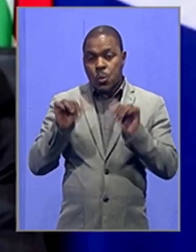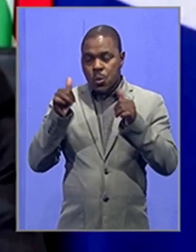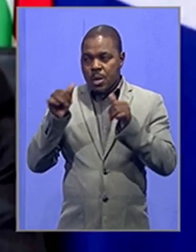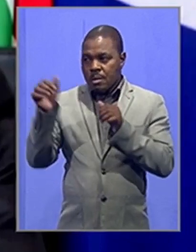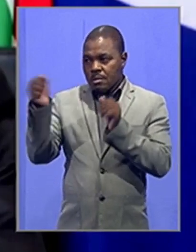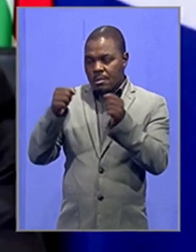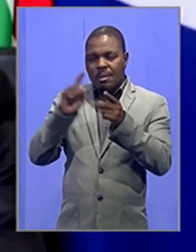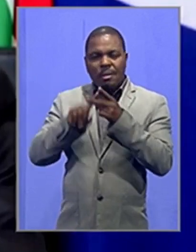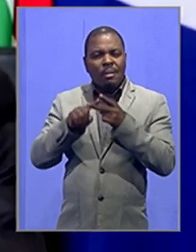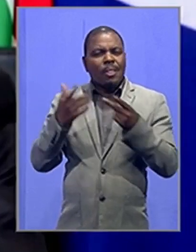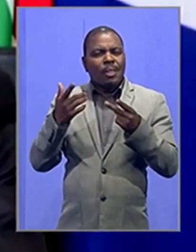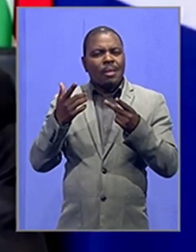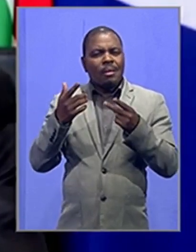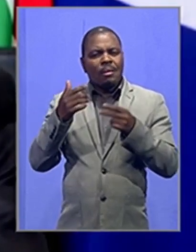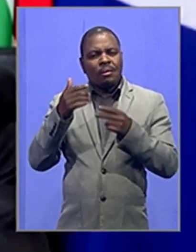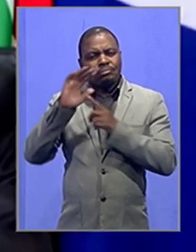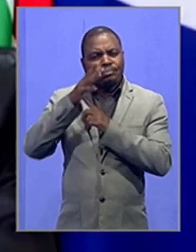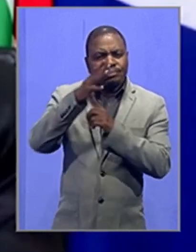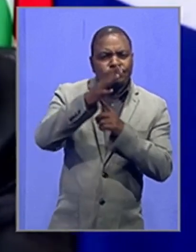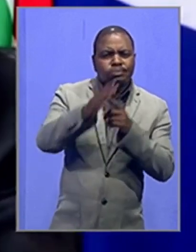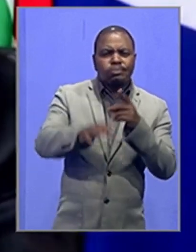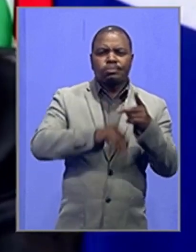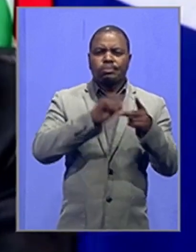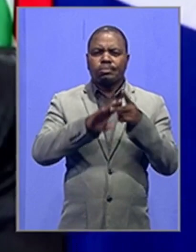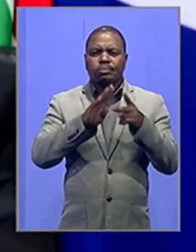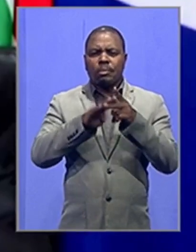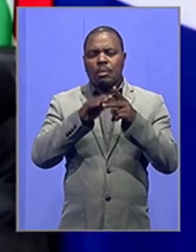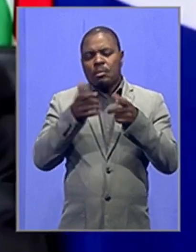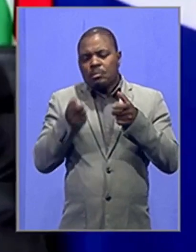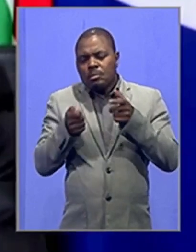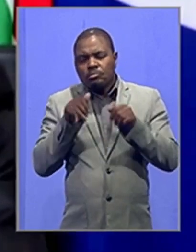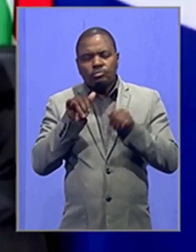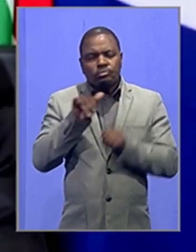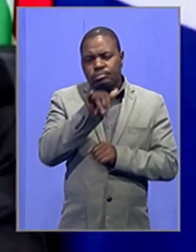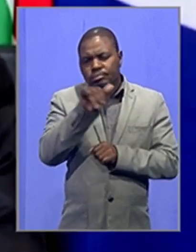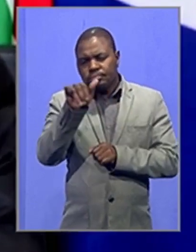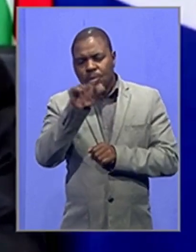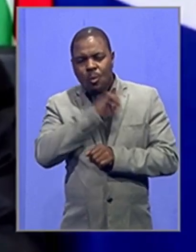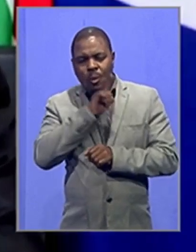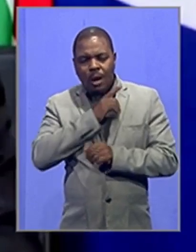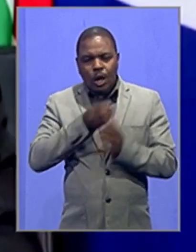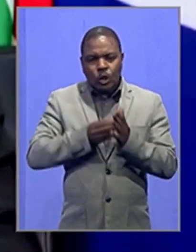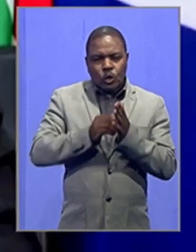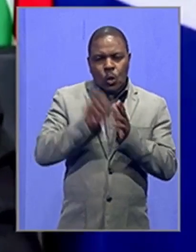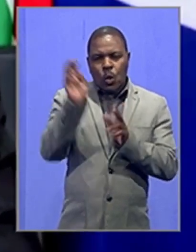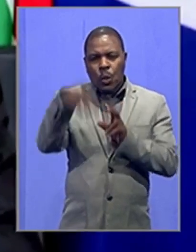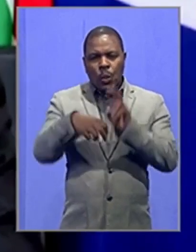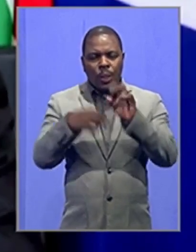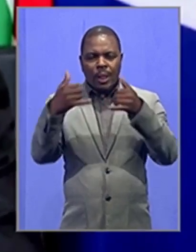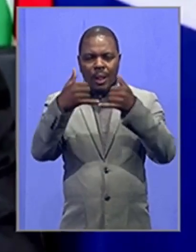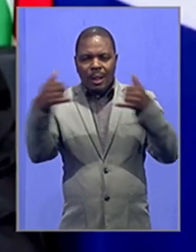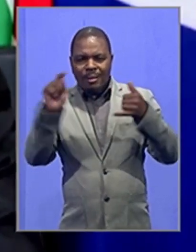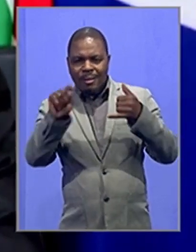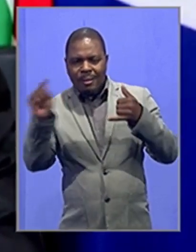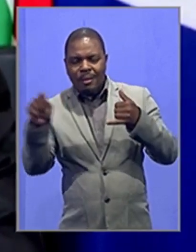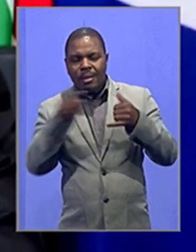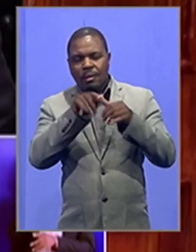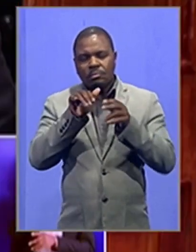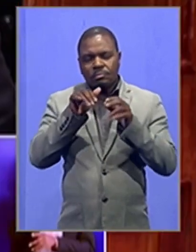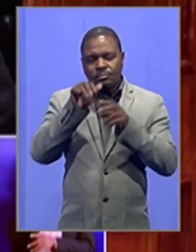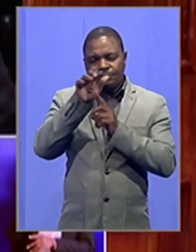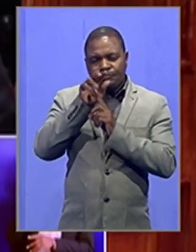Helicopters and drones are utilized in isolated areas where criminal networks still target